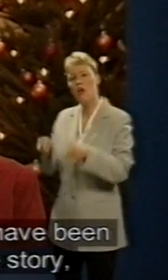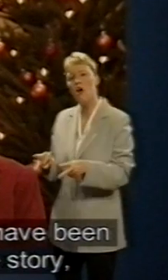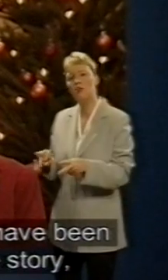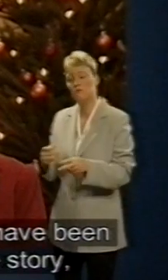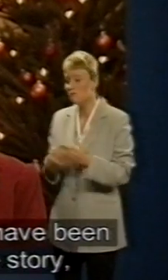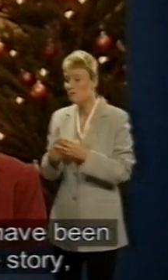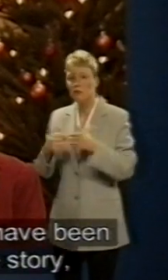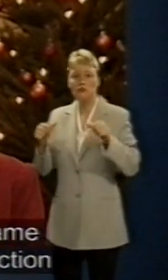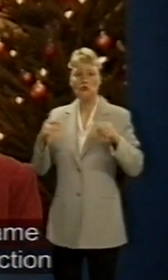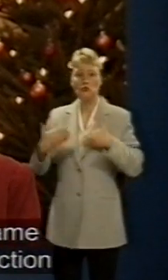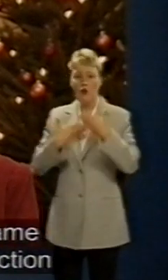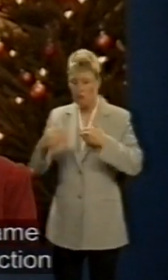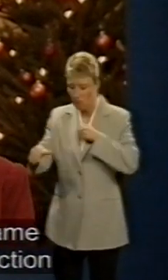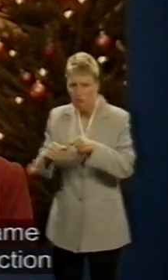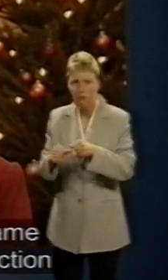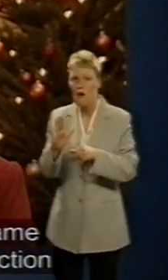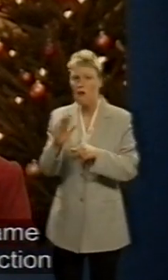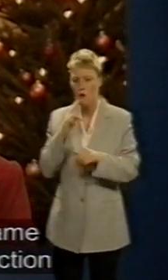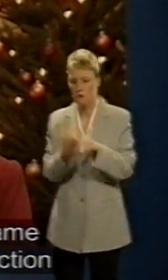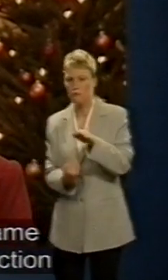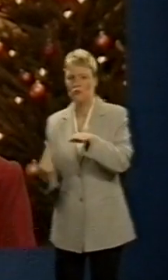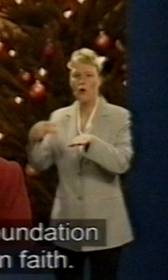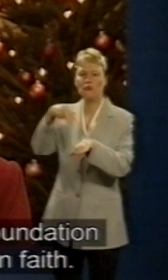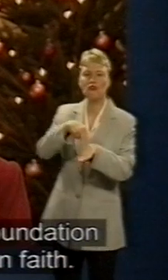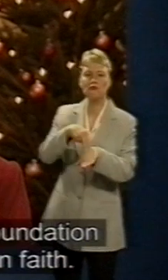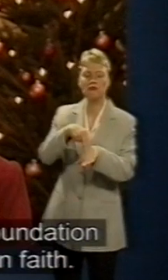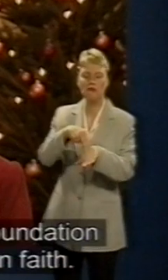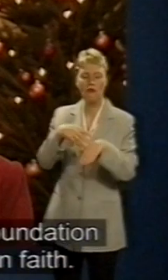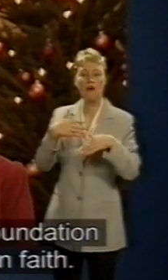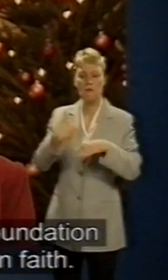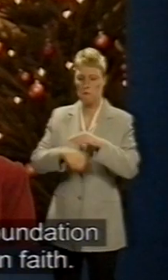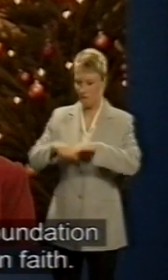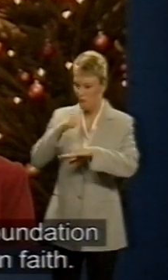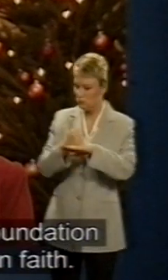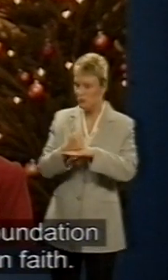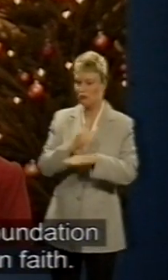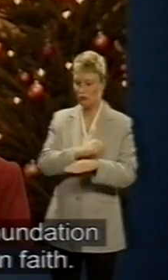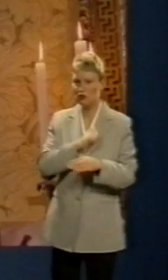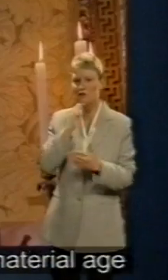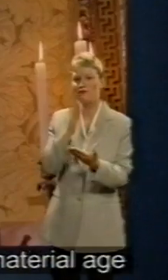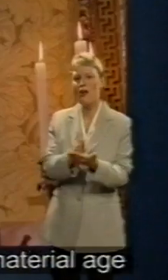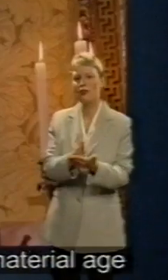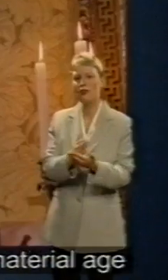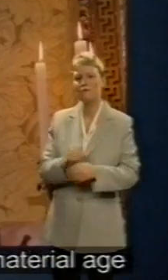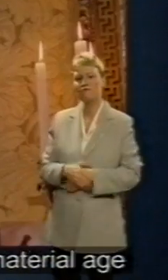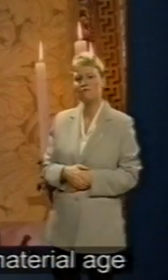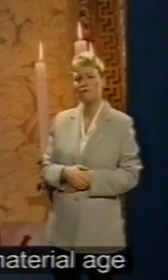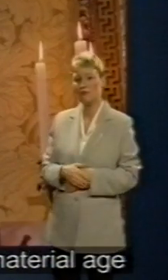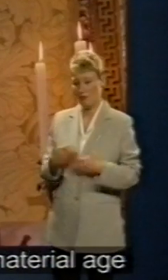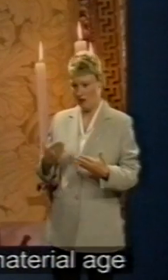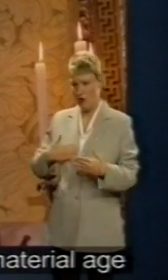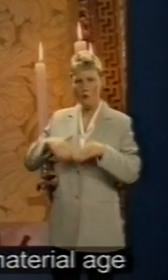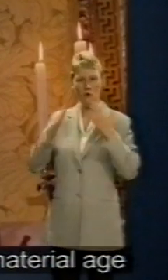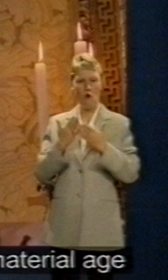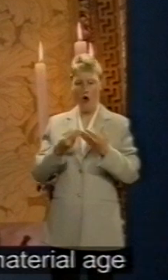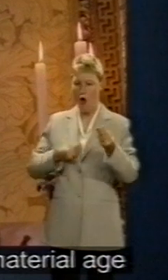end of the story, but then came the resurrection, and with it the foundation of the Christian faith. Even in